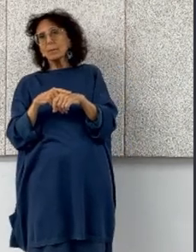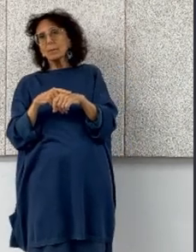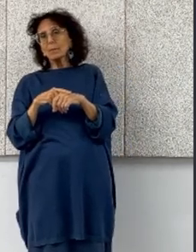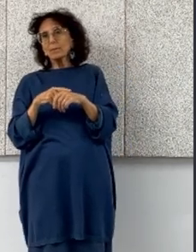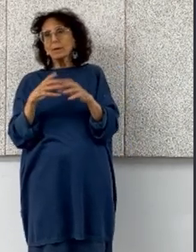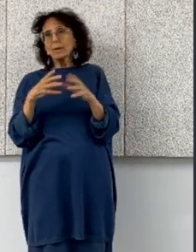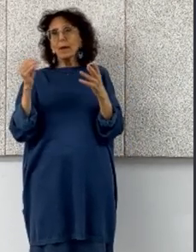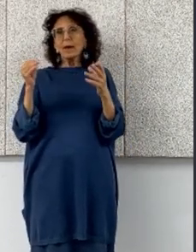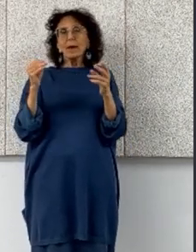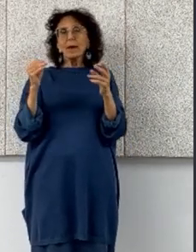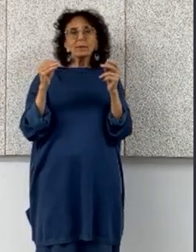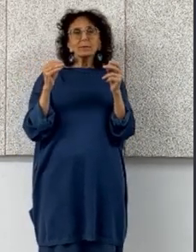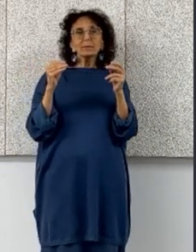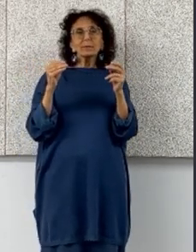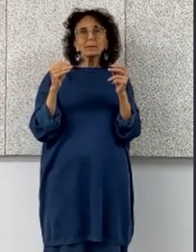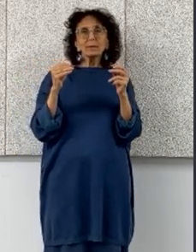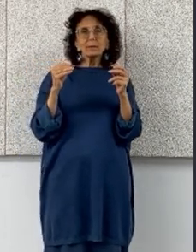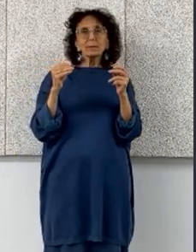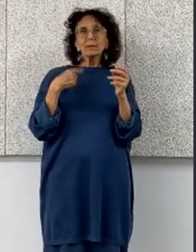And